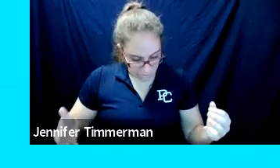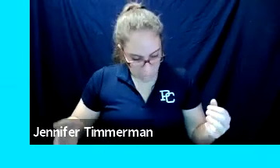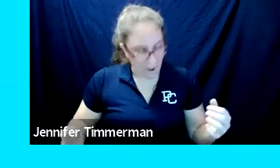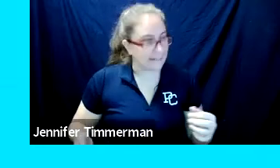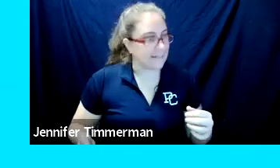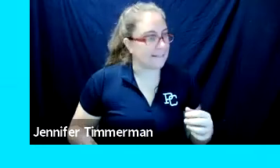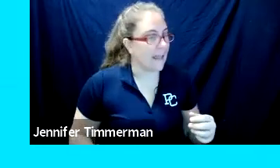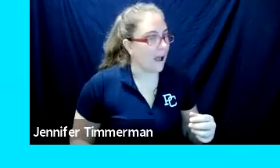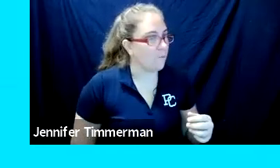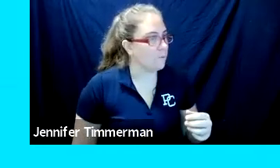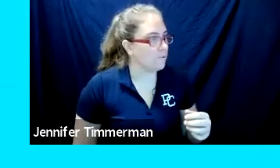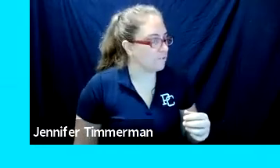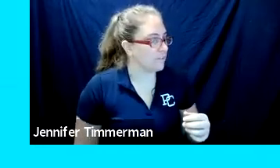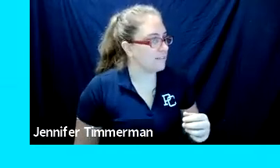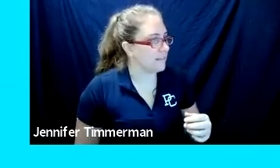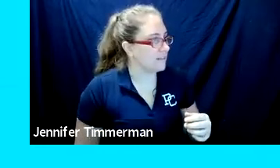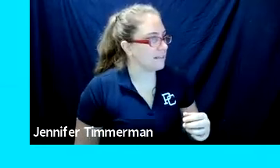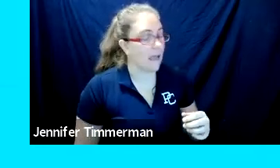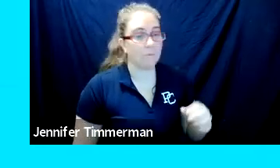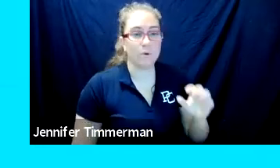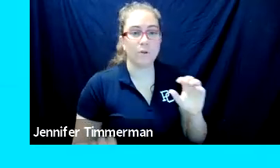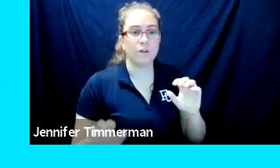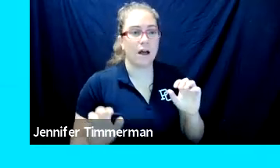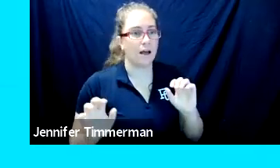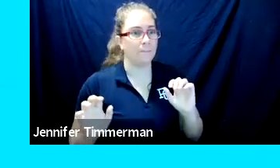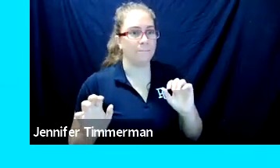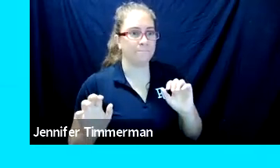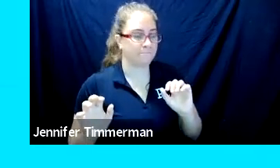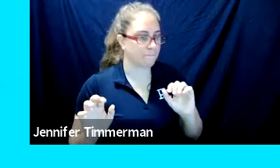you guys to practice. And how we will do this is I will,